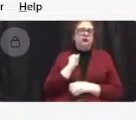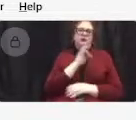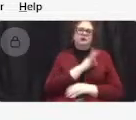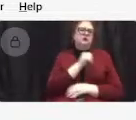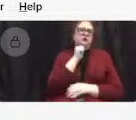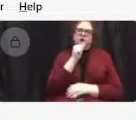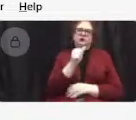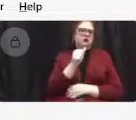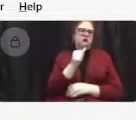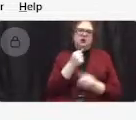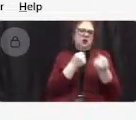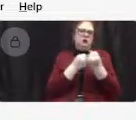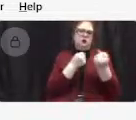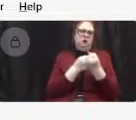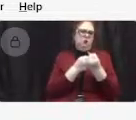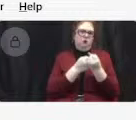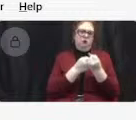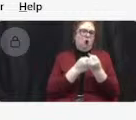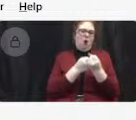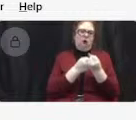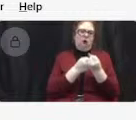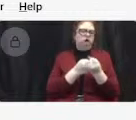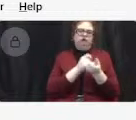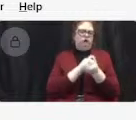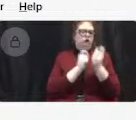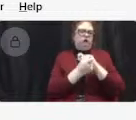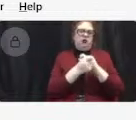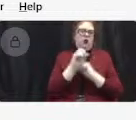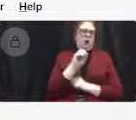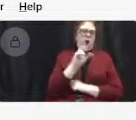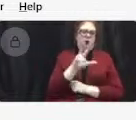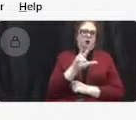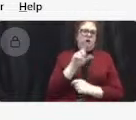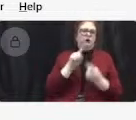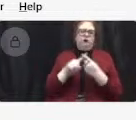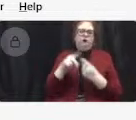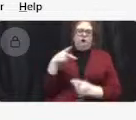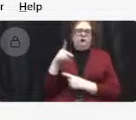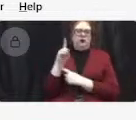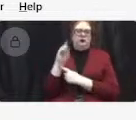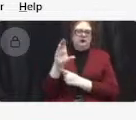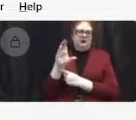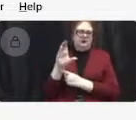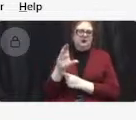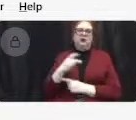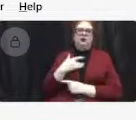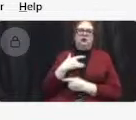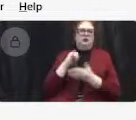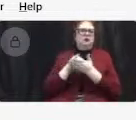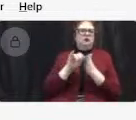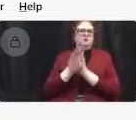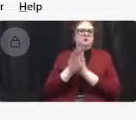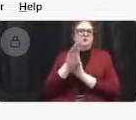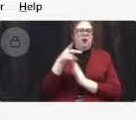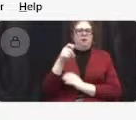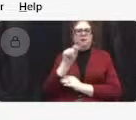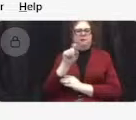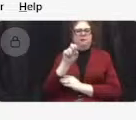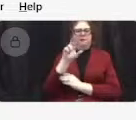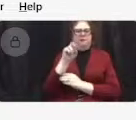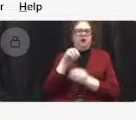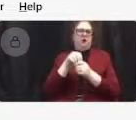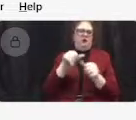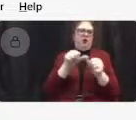requested rezoning from O3 to PDC. Staff feels the request does not conform to the development pattern in this area, and staff feels that the best use